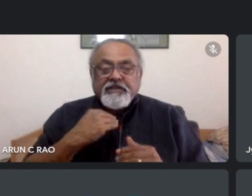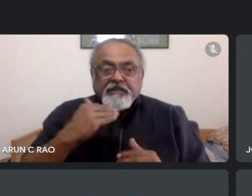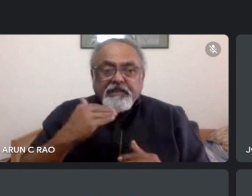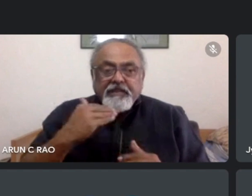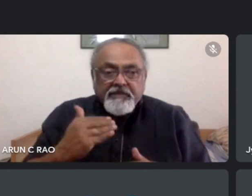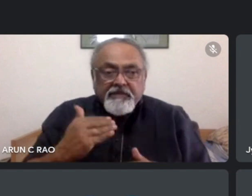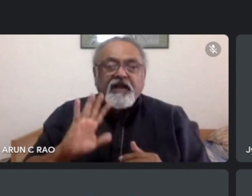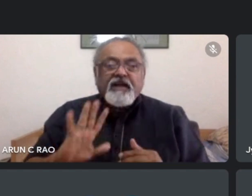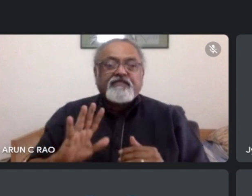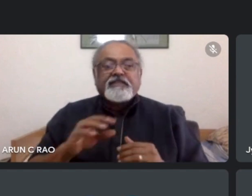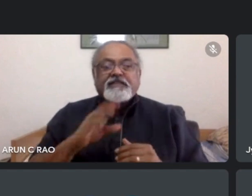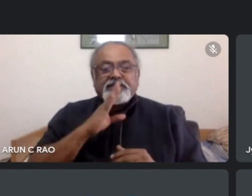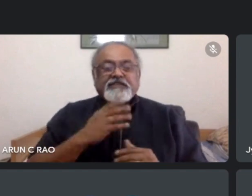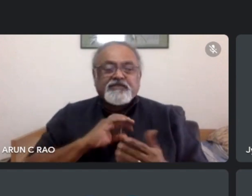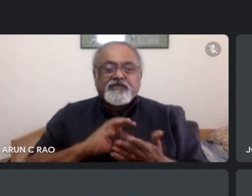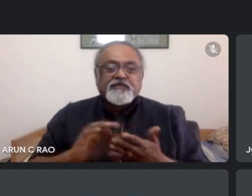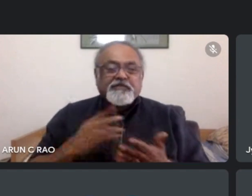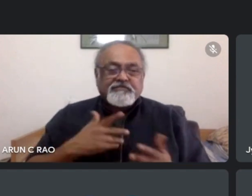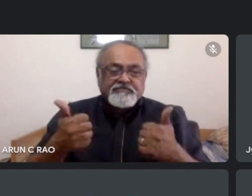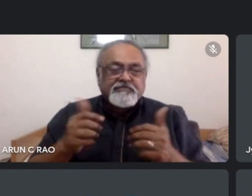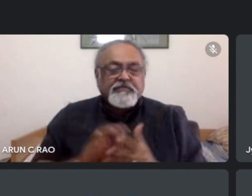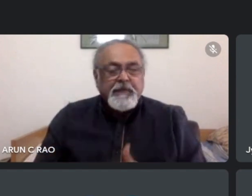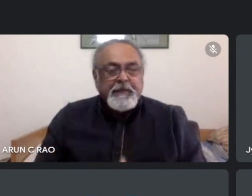Um, so,